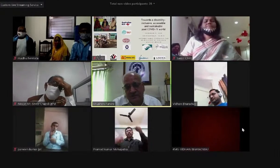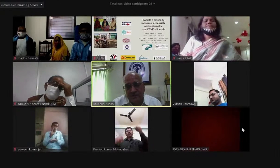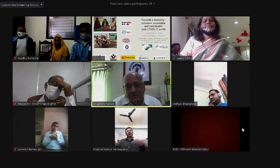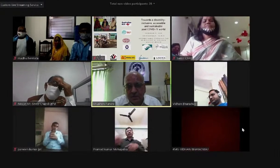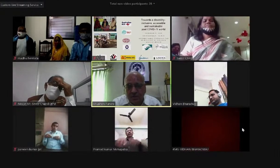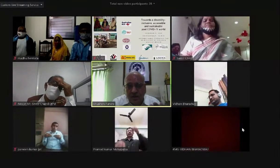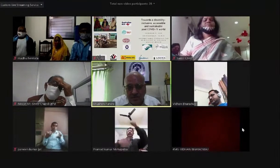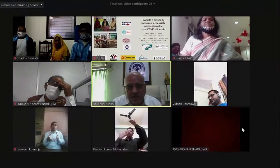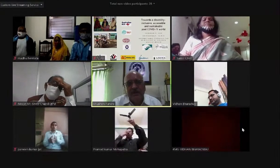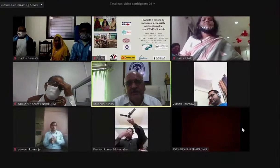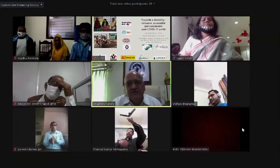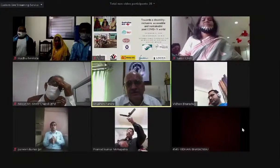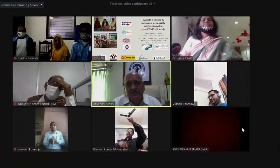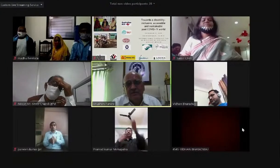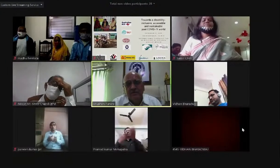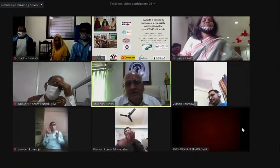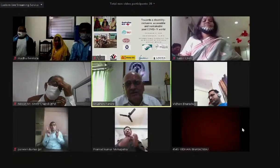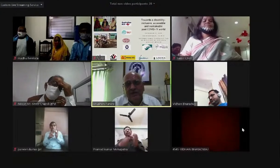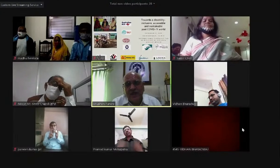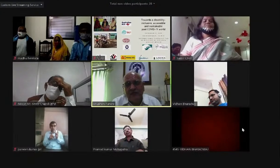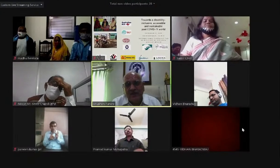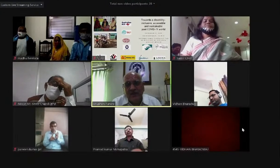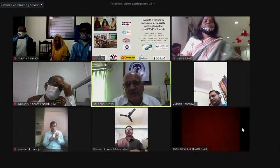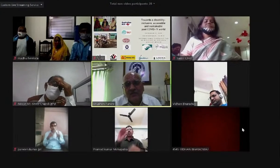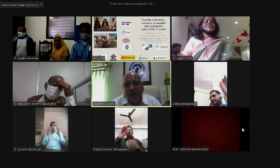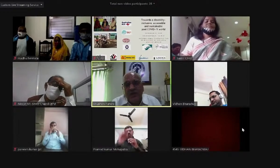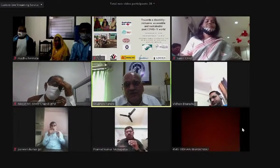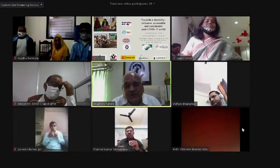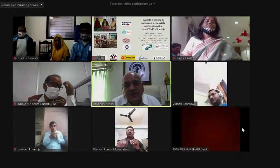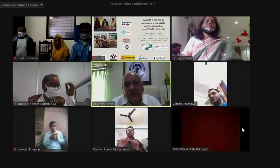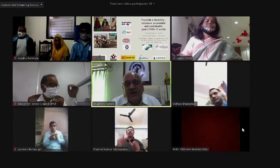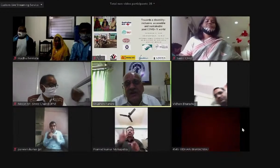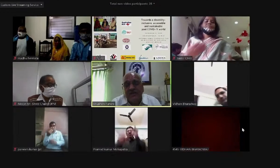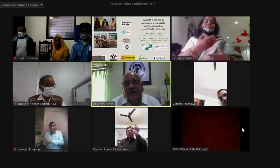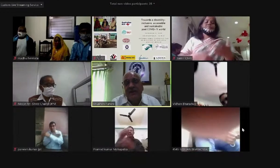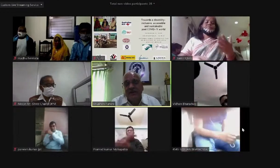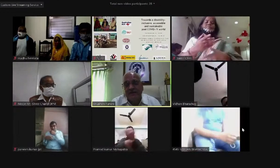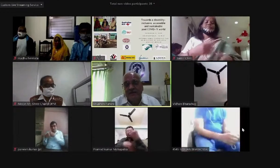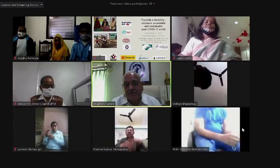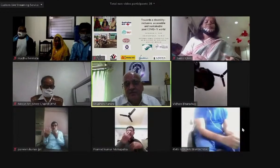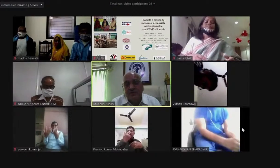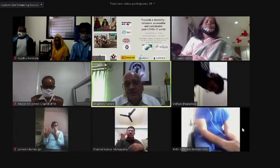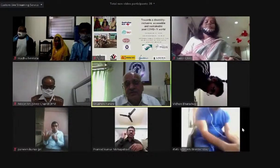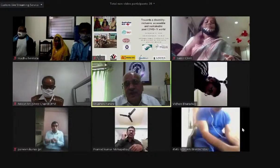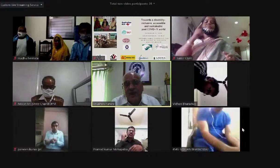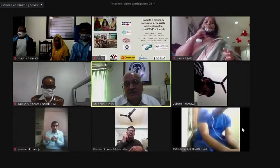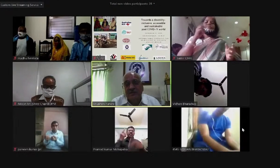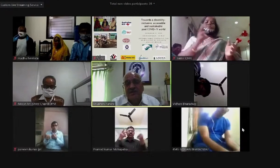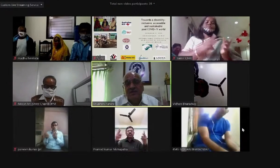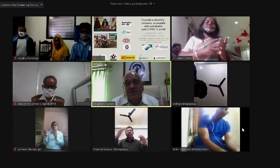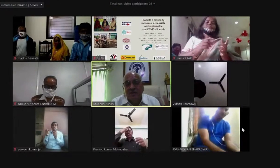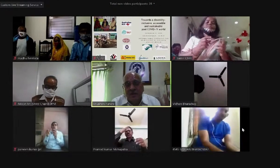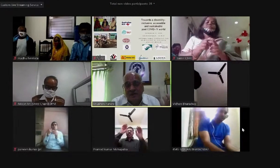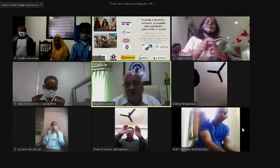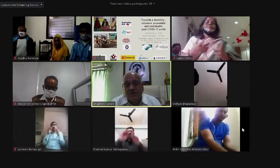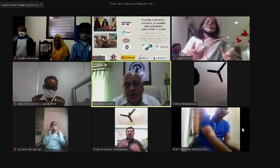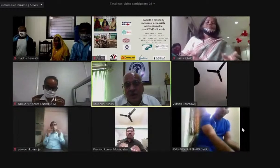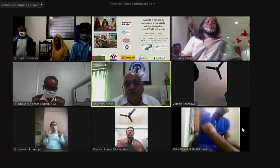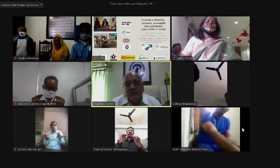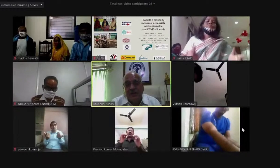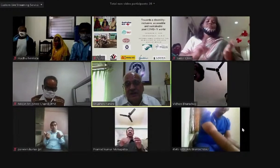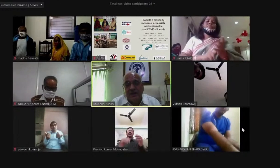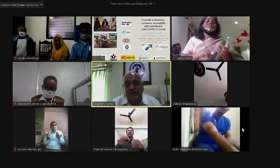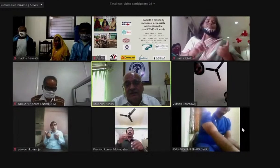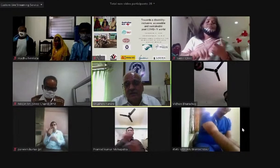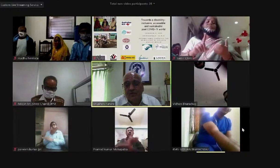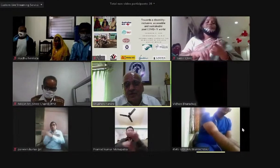Second aspect is on reasonable accommodation, which is completely lacking. If a person with disability, it's absolutely essential